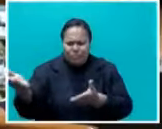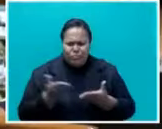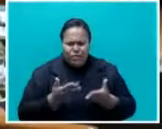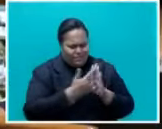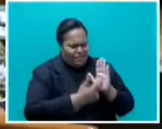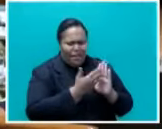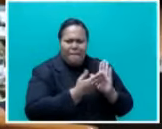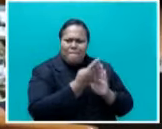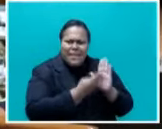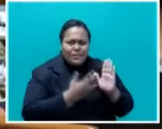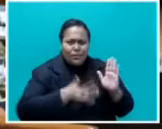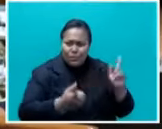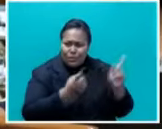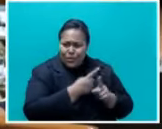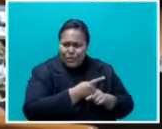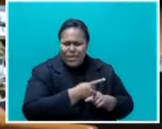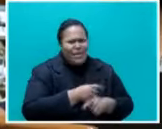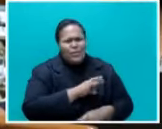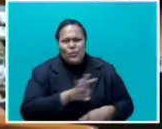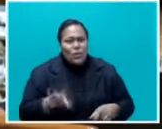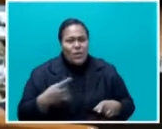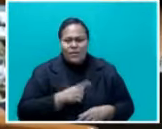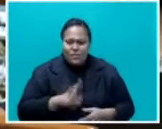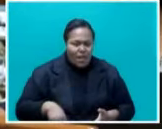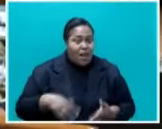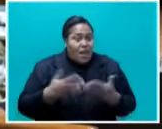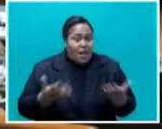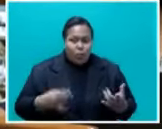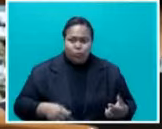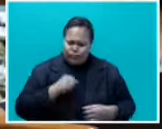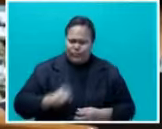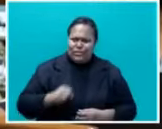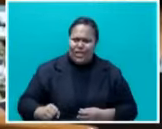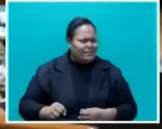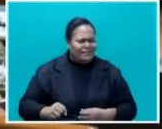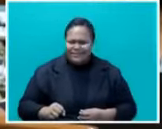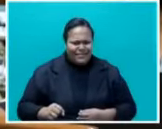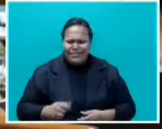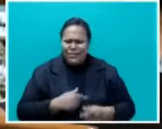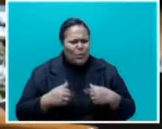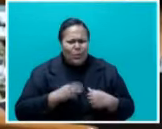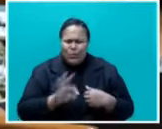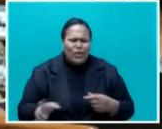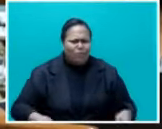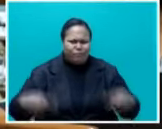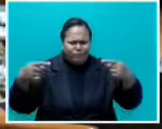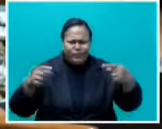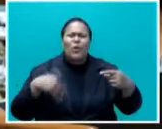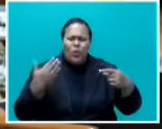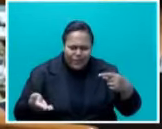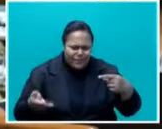it's not as if we stand here, in the opposition, ready to oppose anything that comes from the government. We